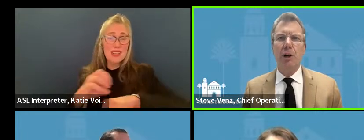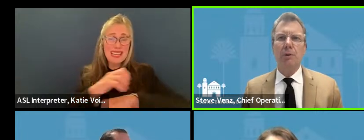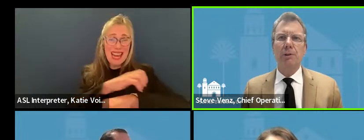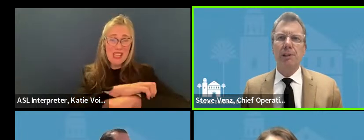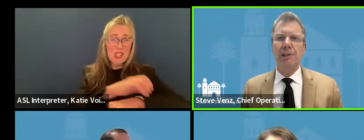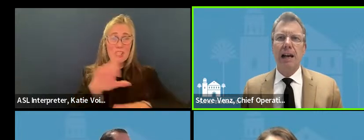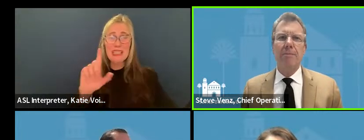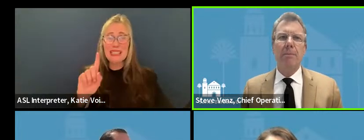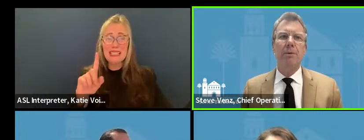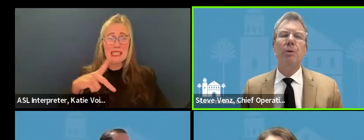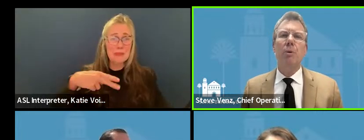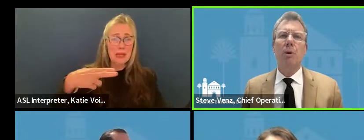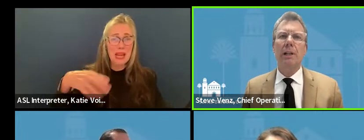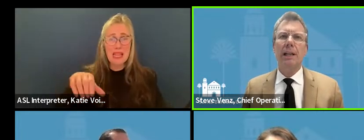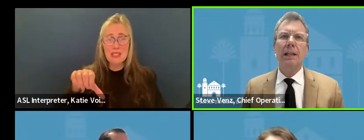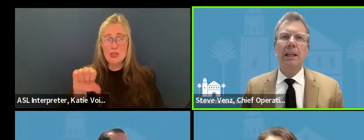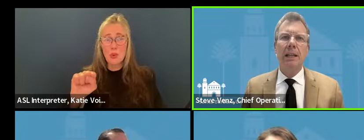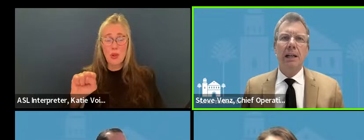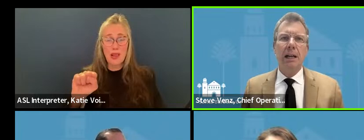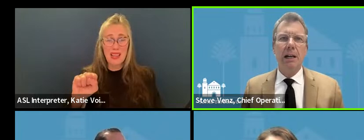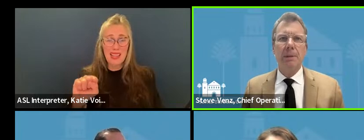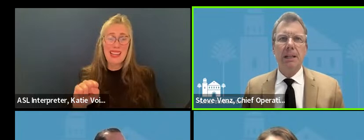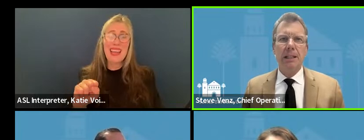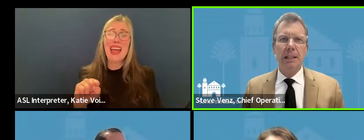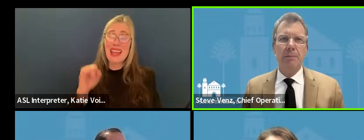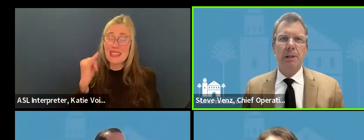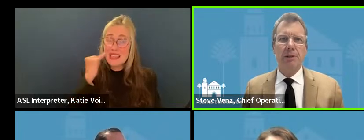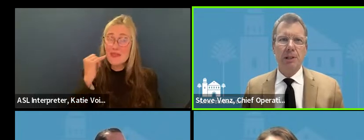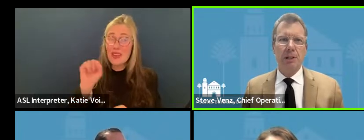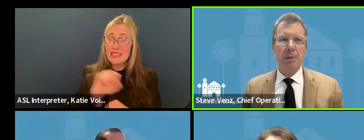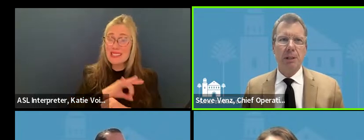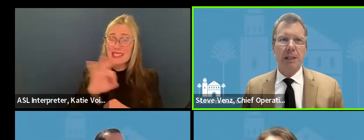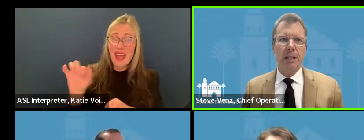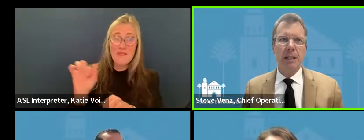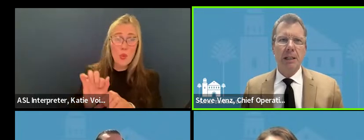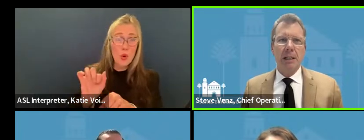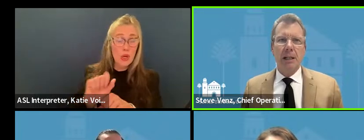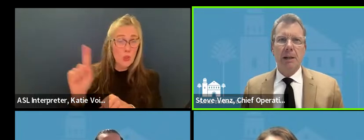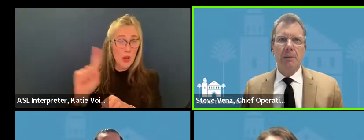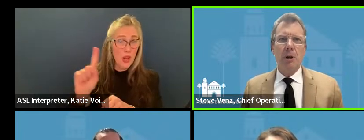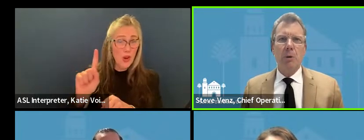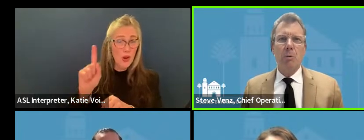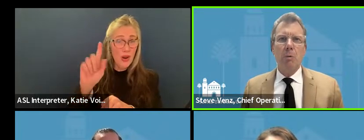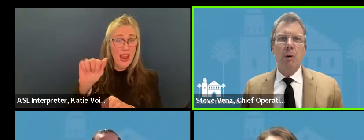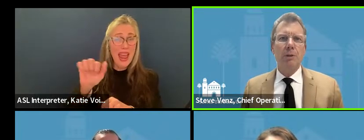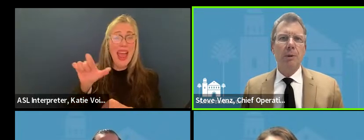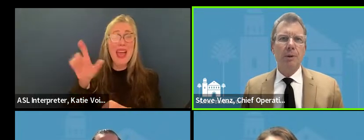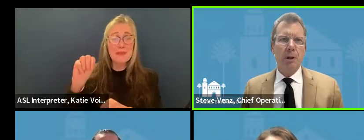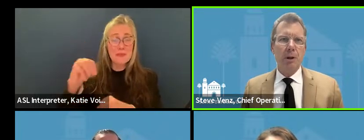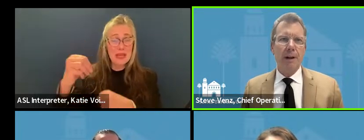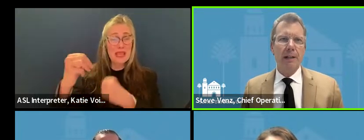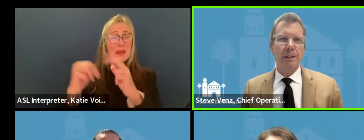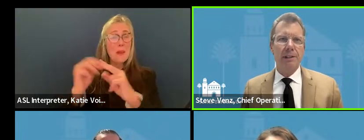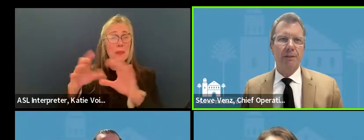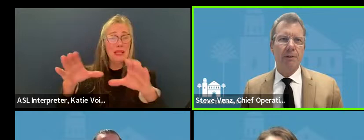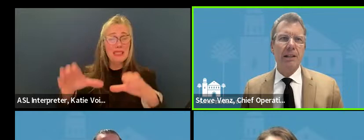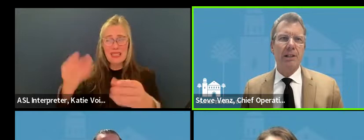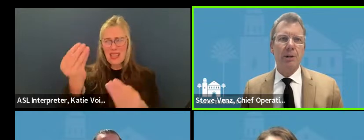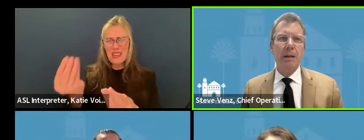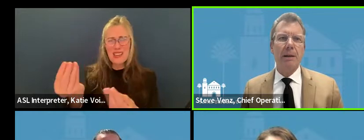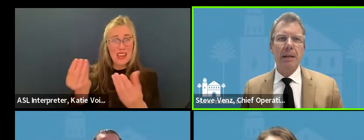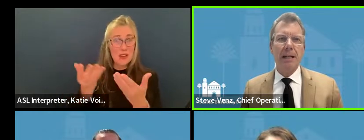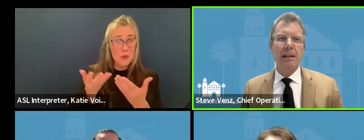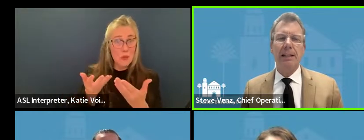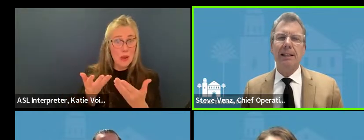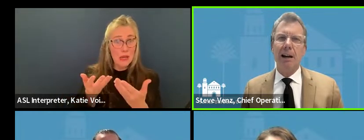particularly those staff members who were working in the administration building. Once we were notified of this